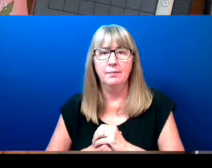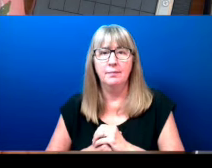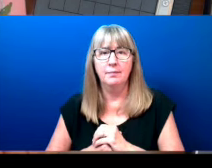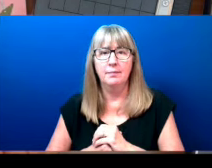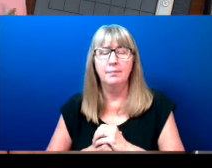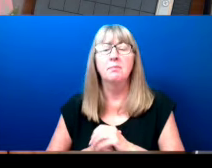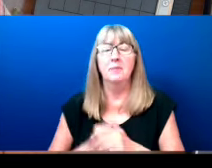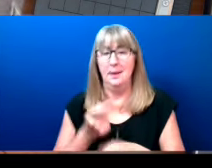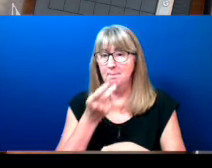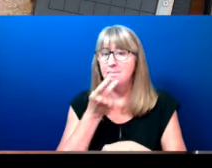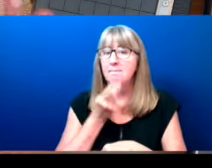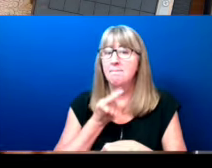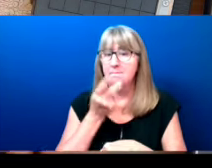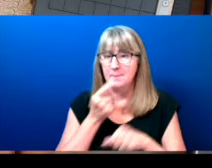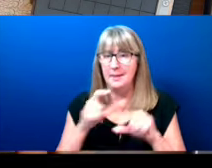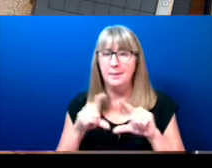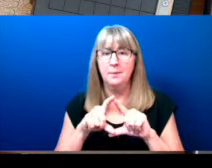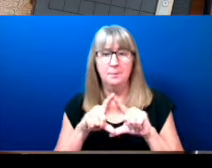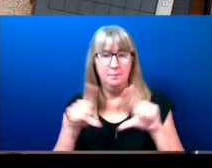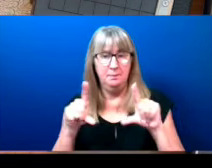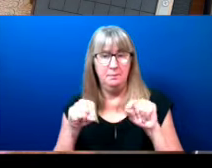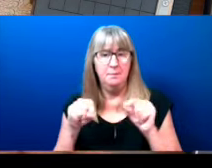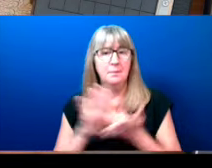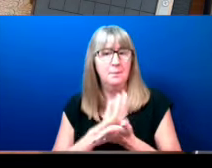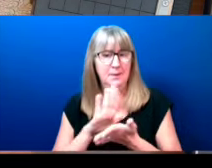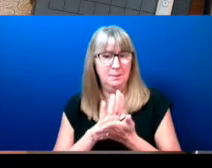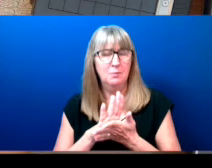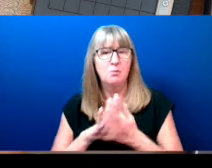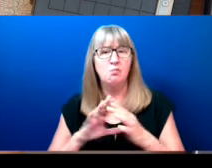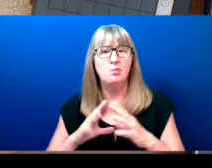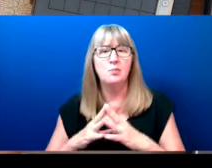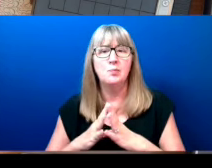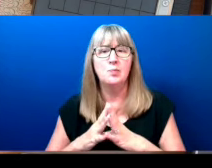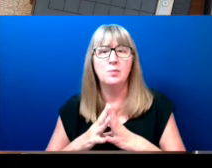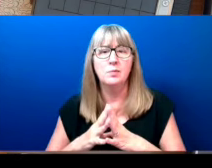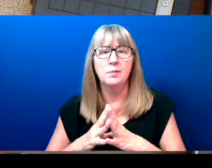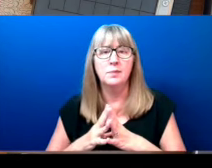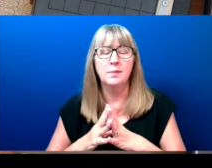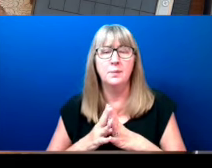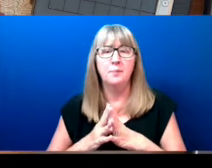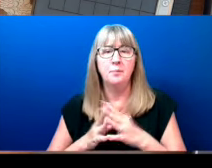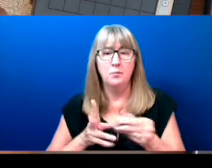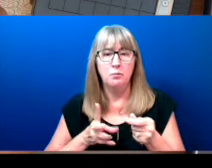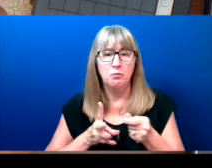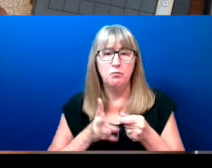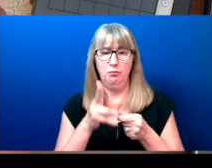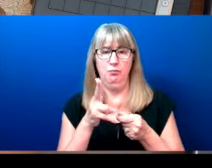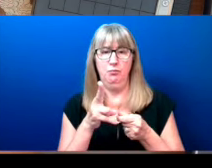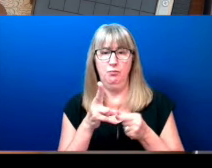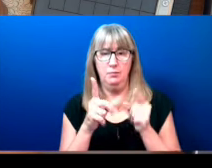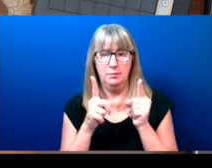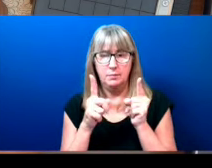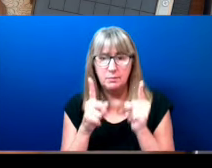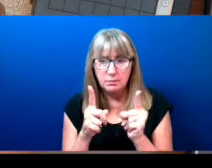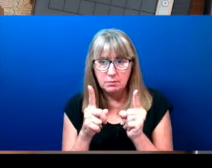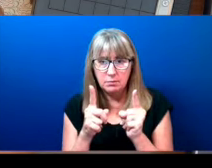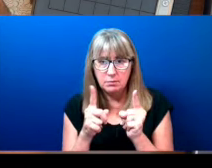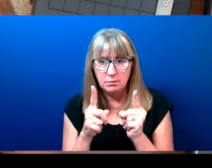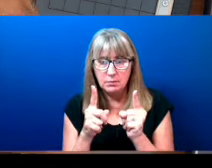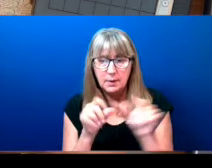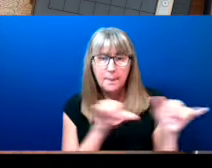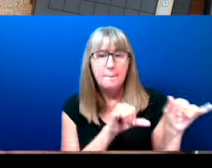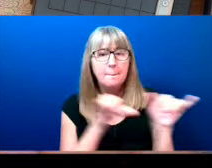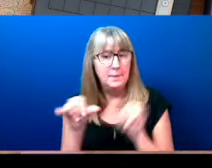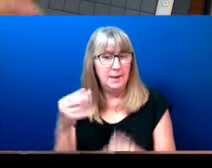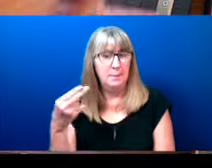Then I took a piece of the Blushing Bride cardstock and I cut it to fit the